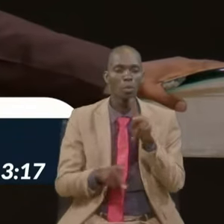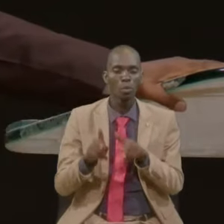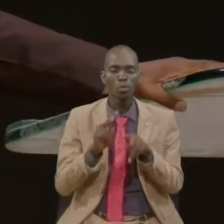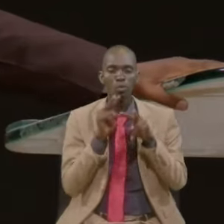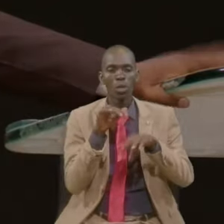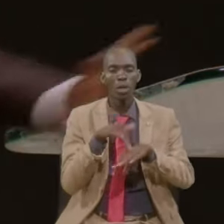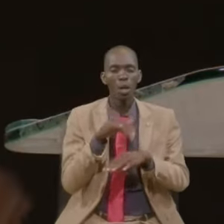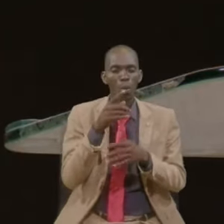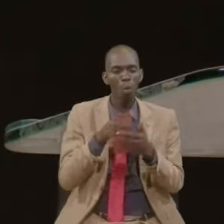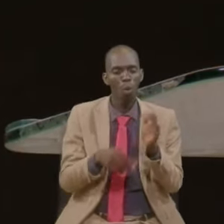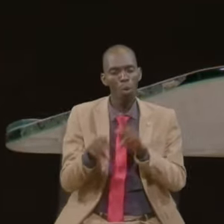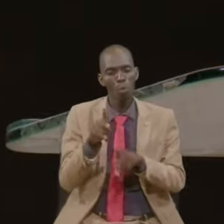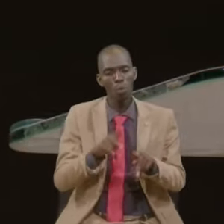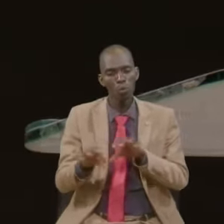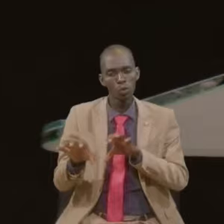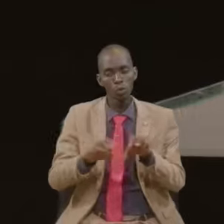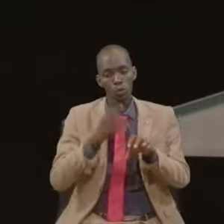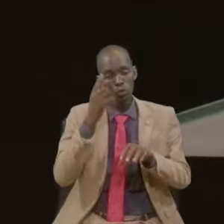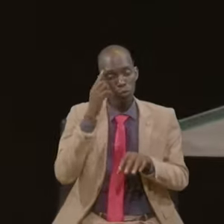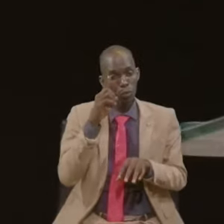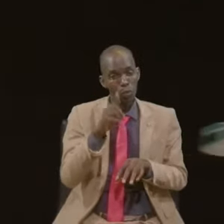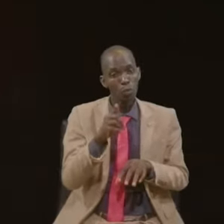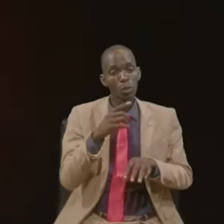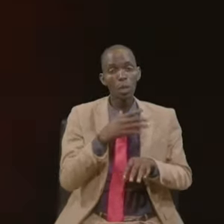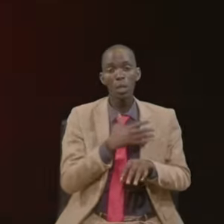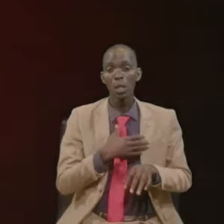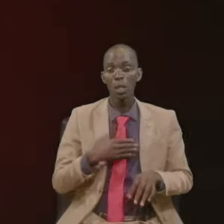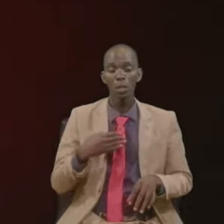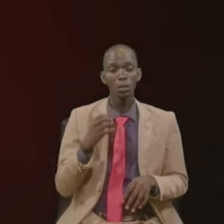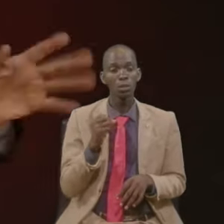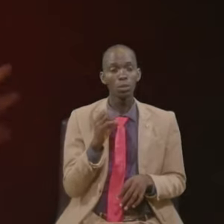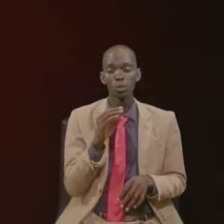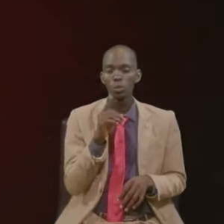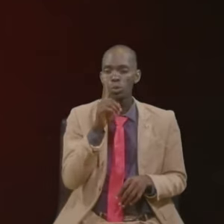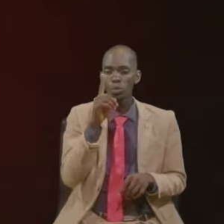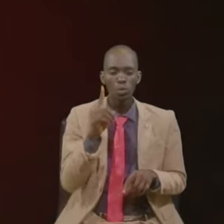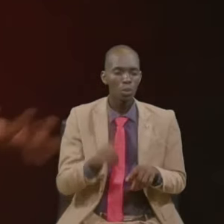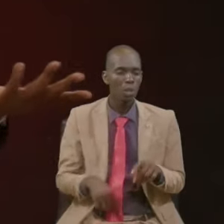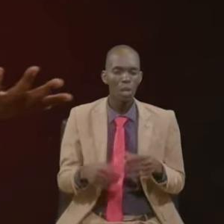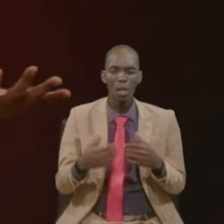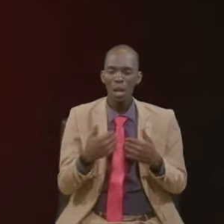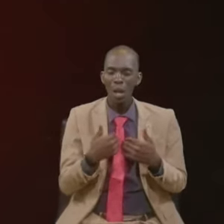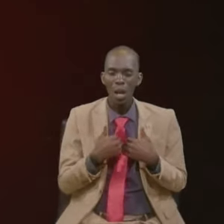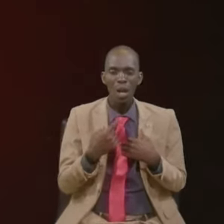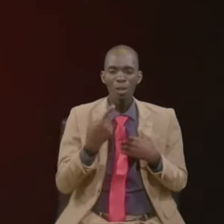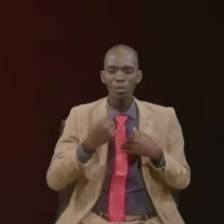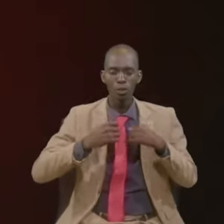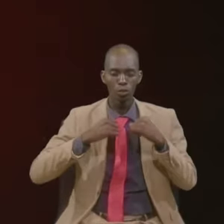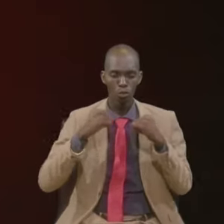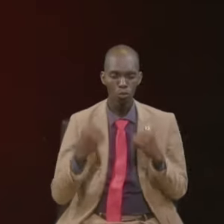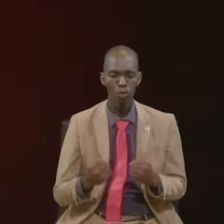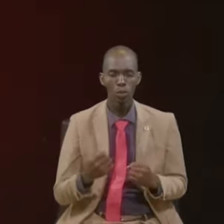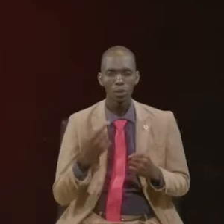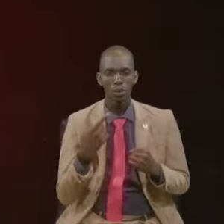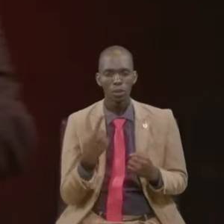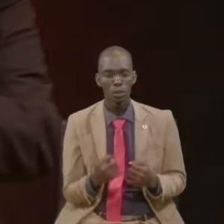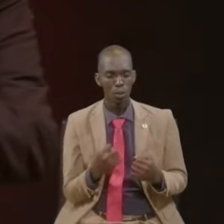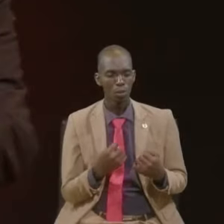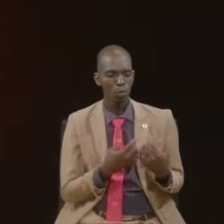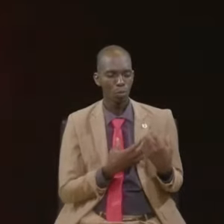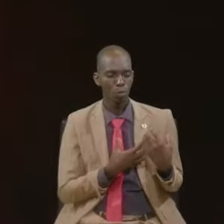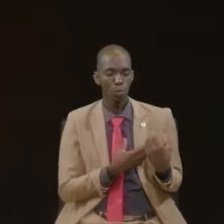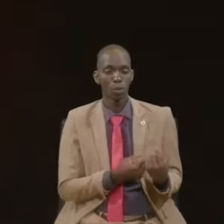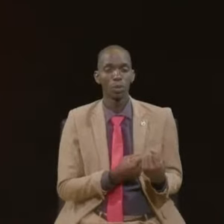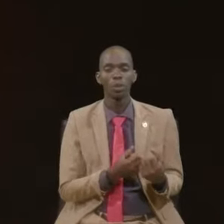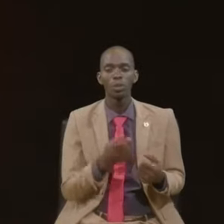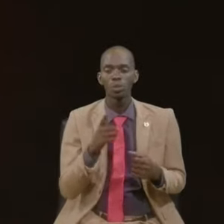you, and so you cannot really have the backbone, you cannot have the courage, you cannot